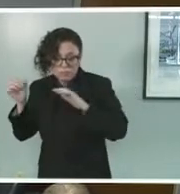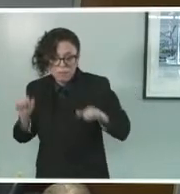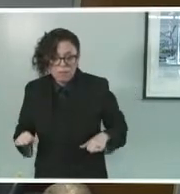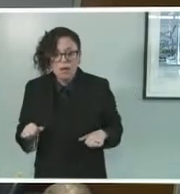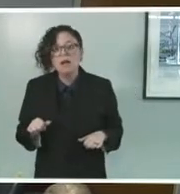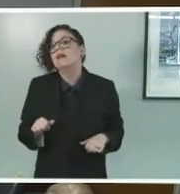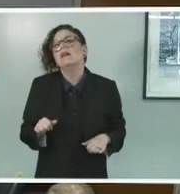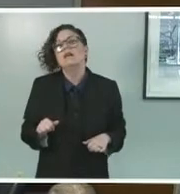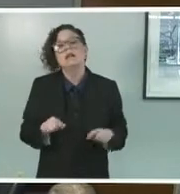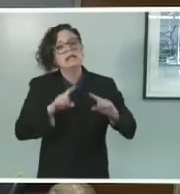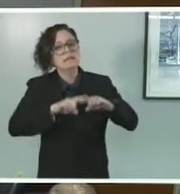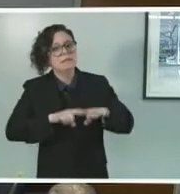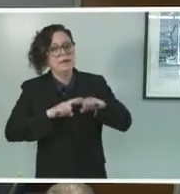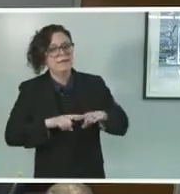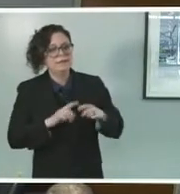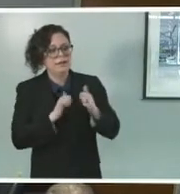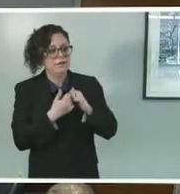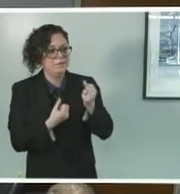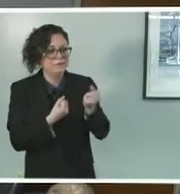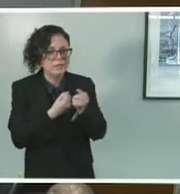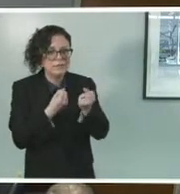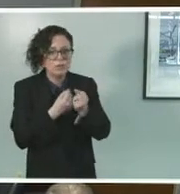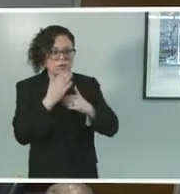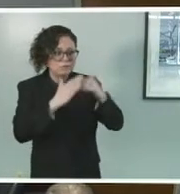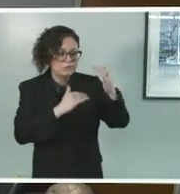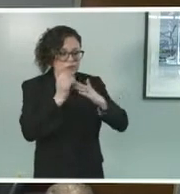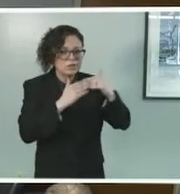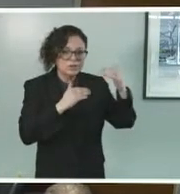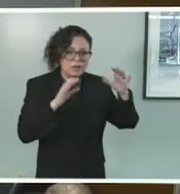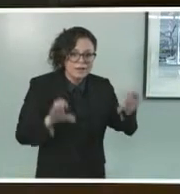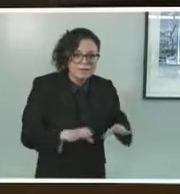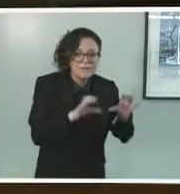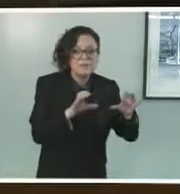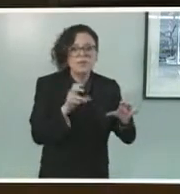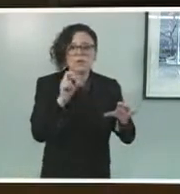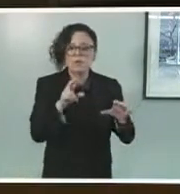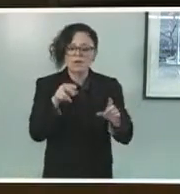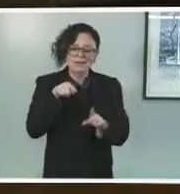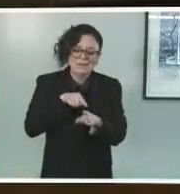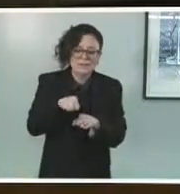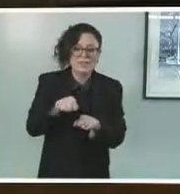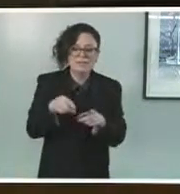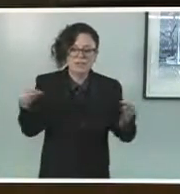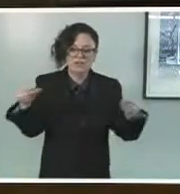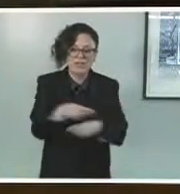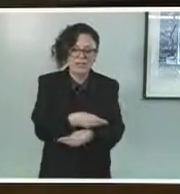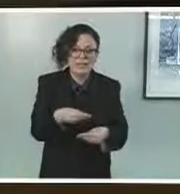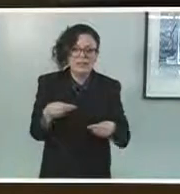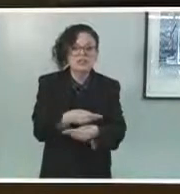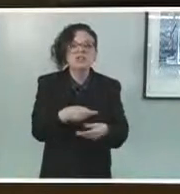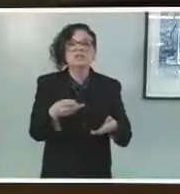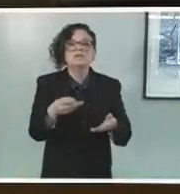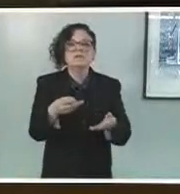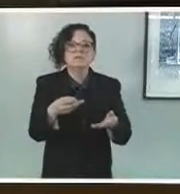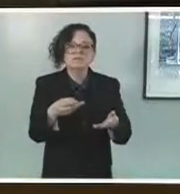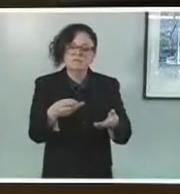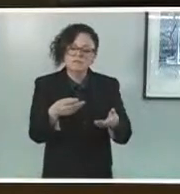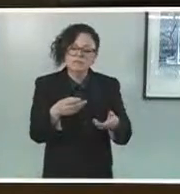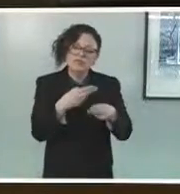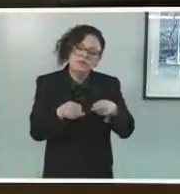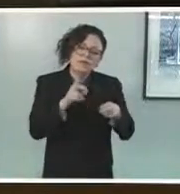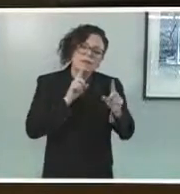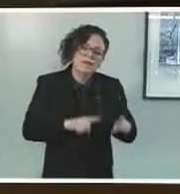the extent that they support a construction activity or a specific transaction that is permitted, the short answer is going to be